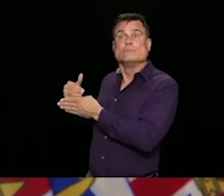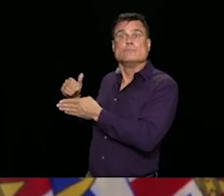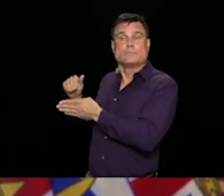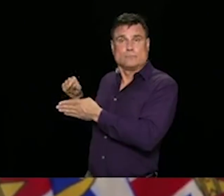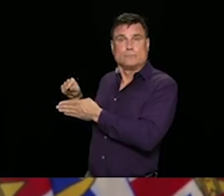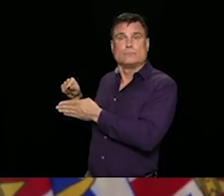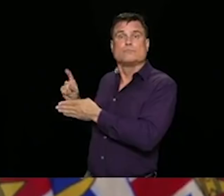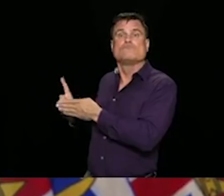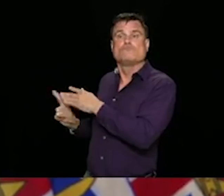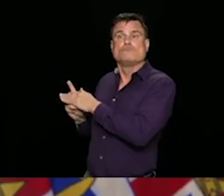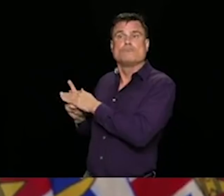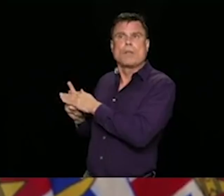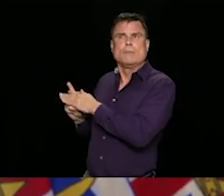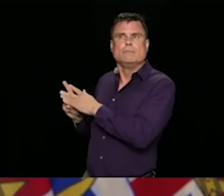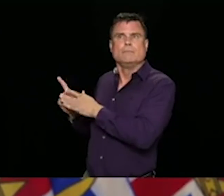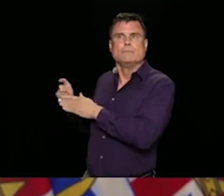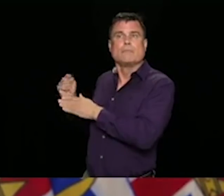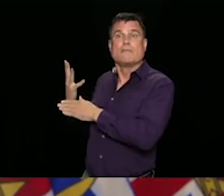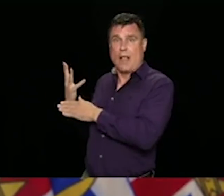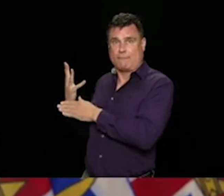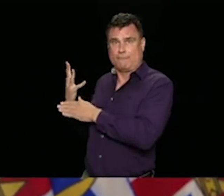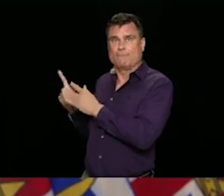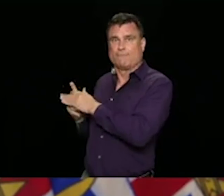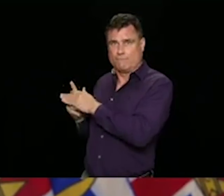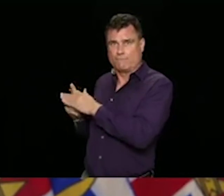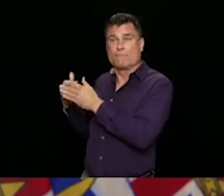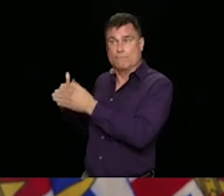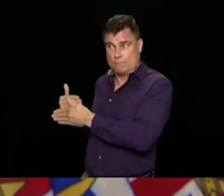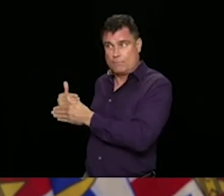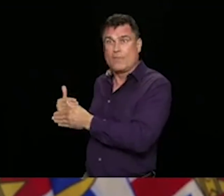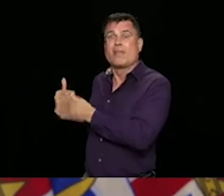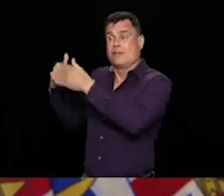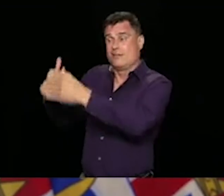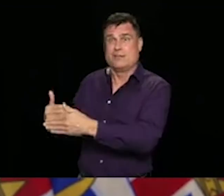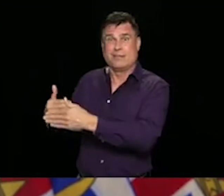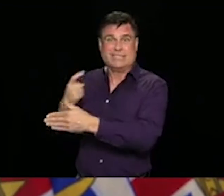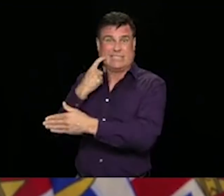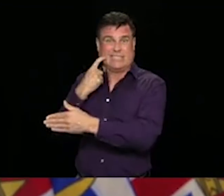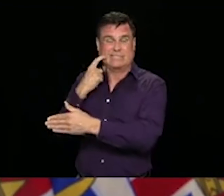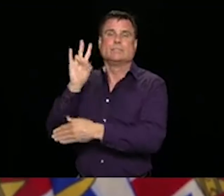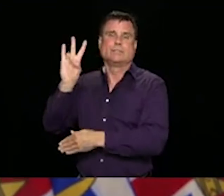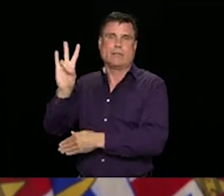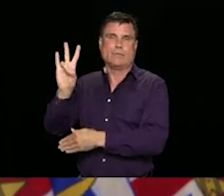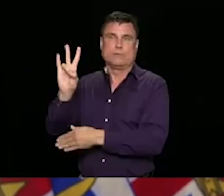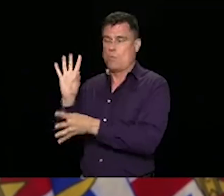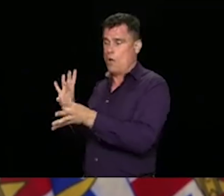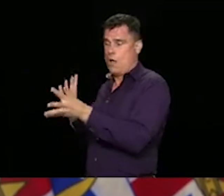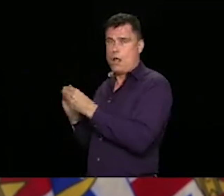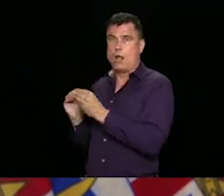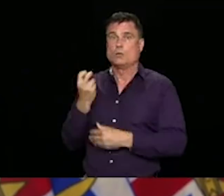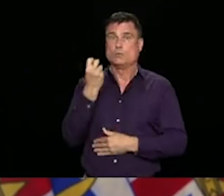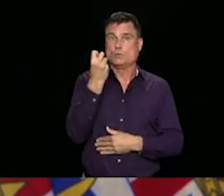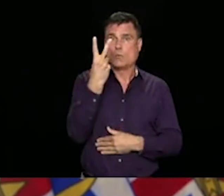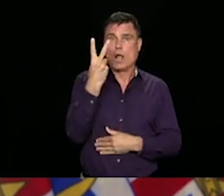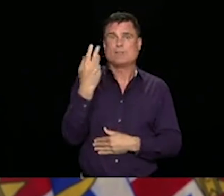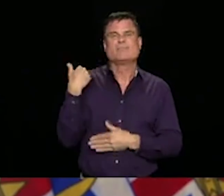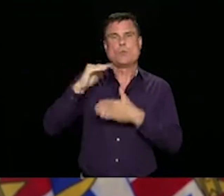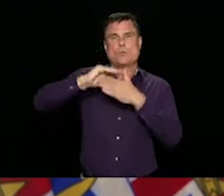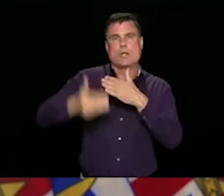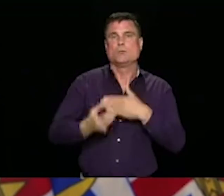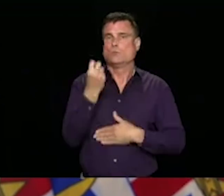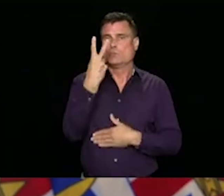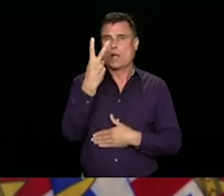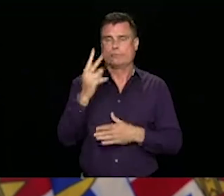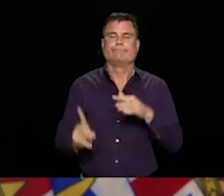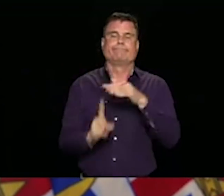between Saturday and Sunday, and an additional 7 cases between Sunday and today. That brings our total of new cases